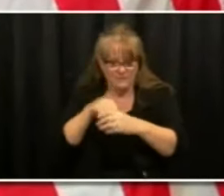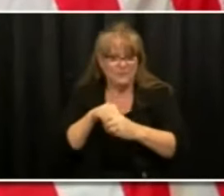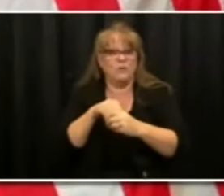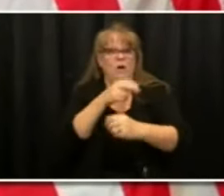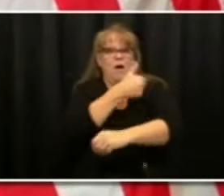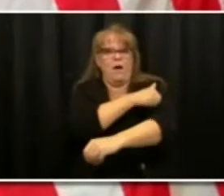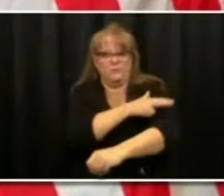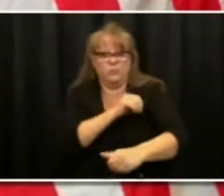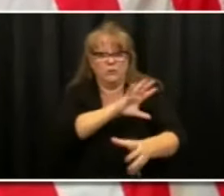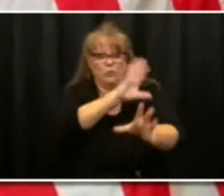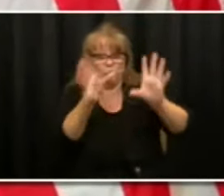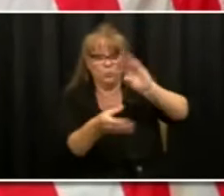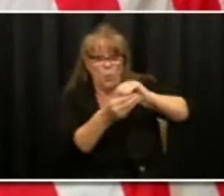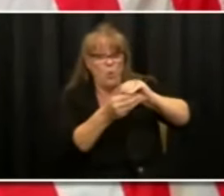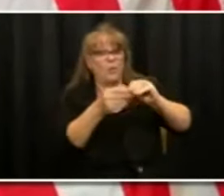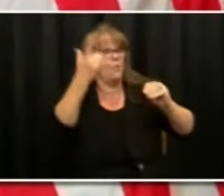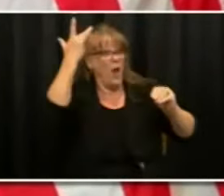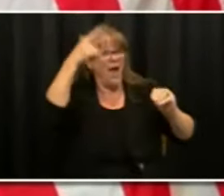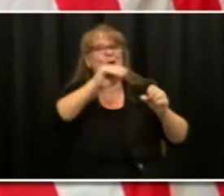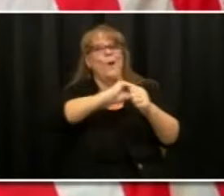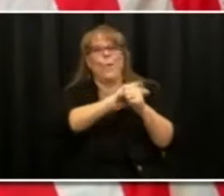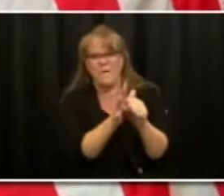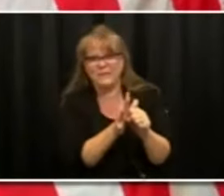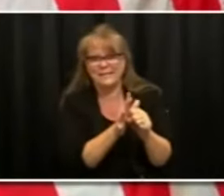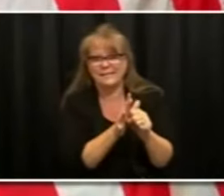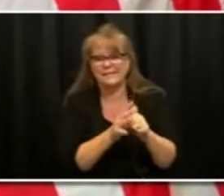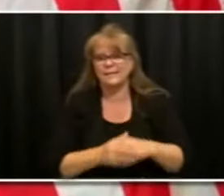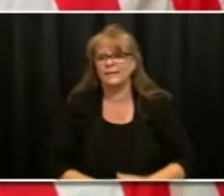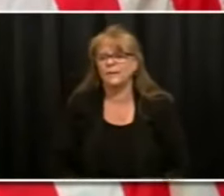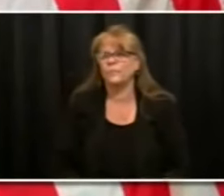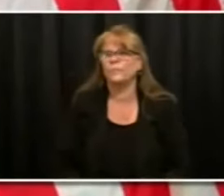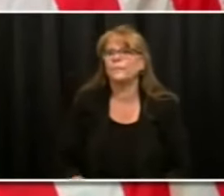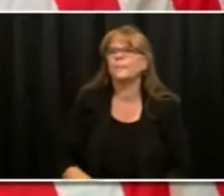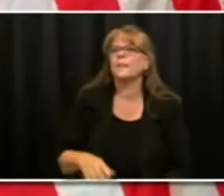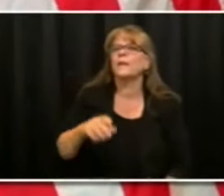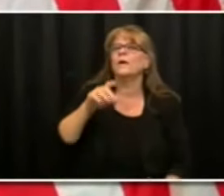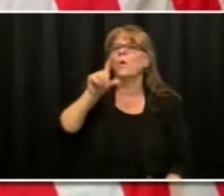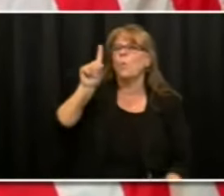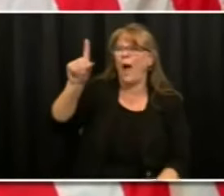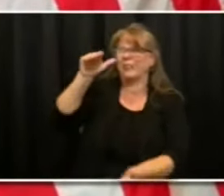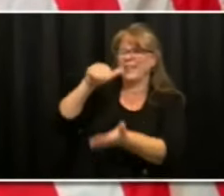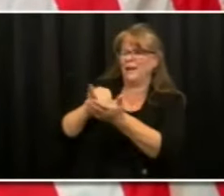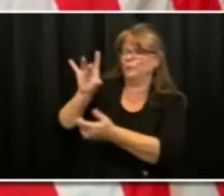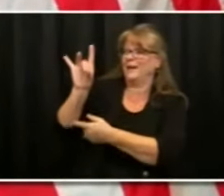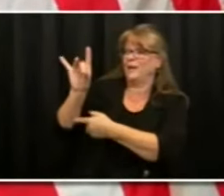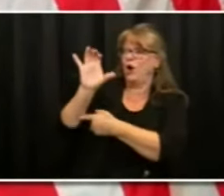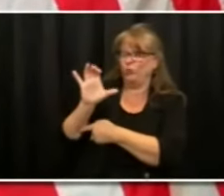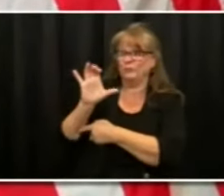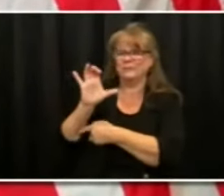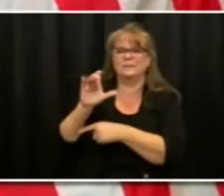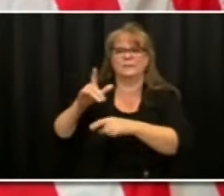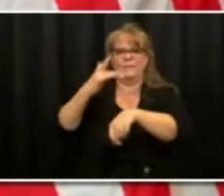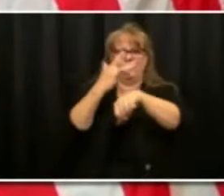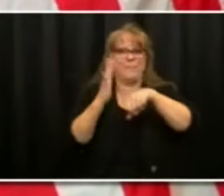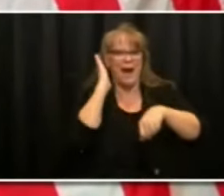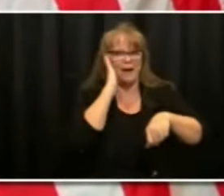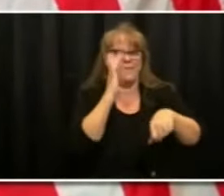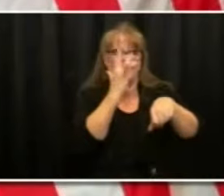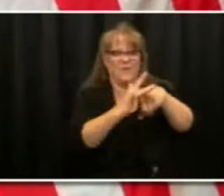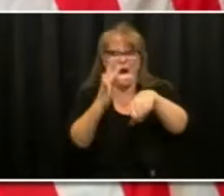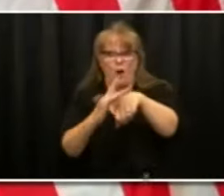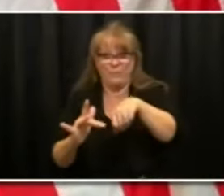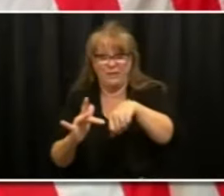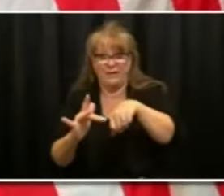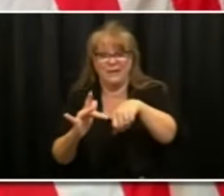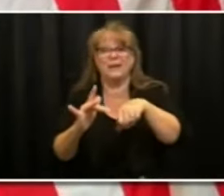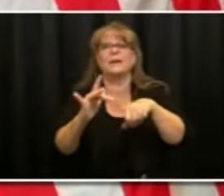roughly 1,800 beds. We're going to drill into the hospital beds, the surge, how many can be filled, how many are filled next